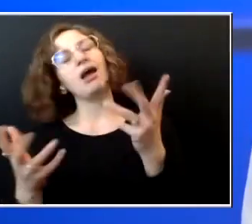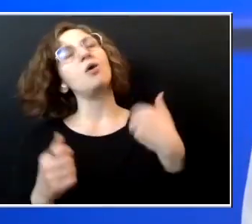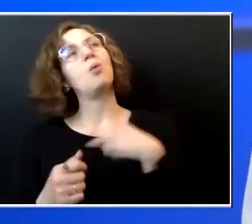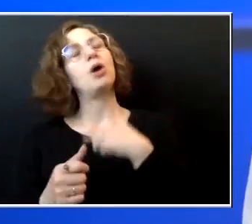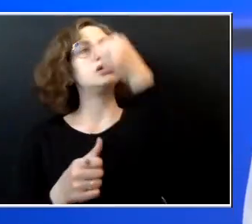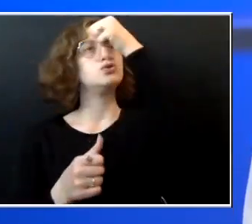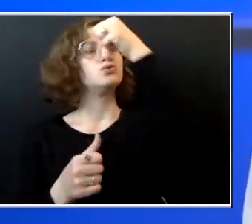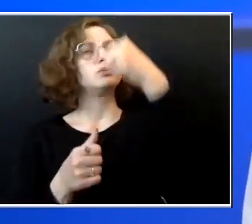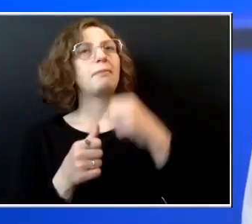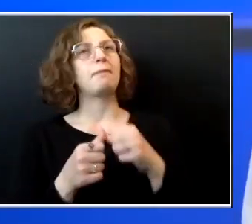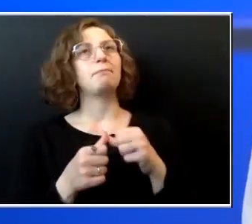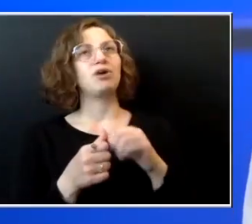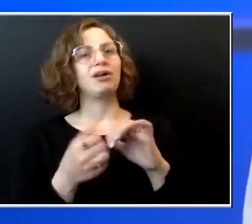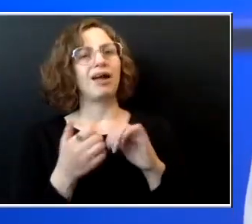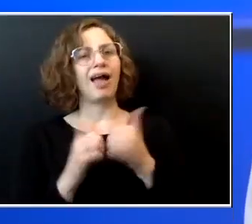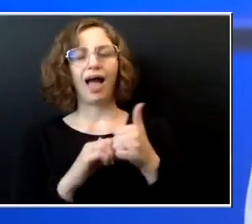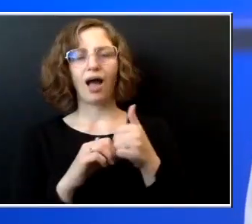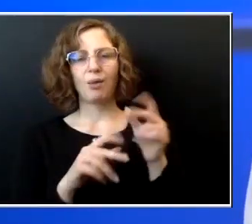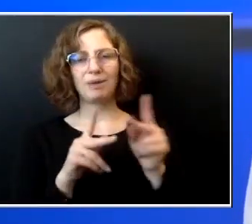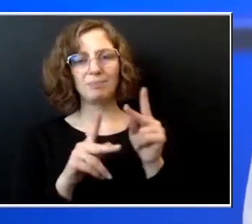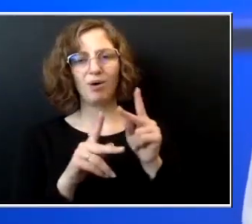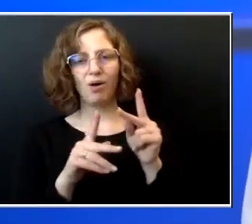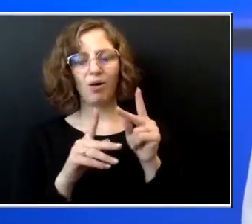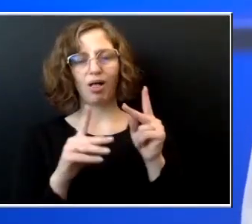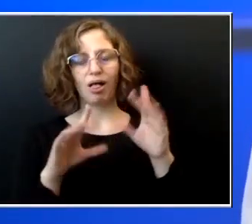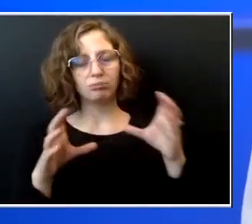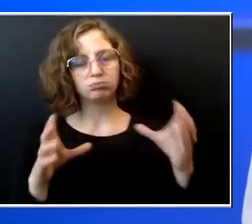pulled together. In New York, it was,